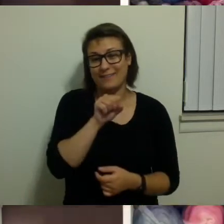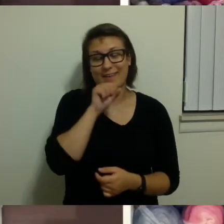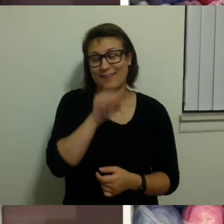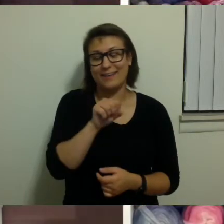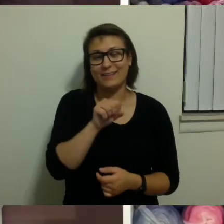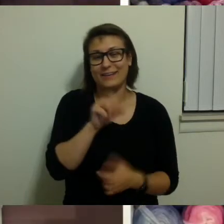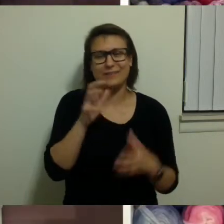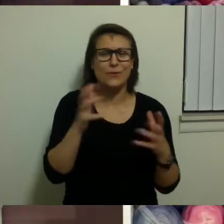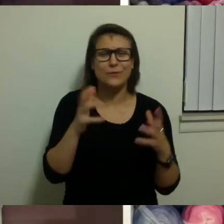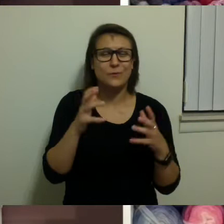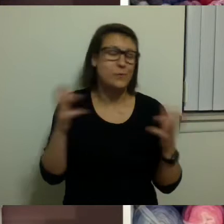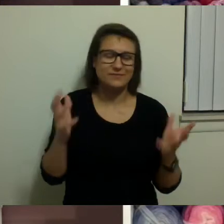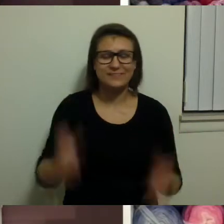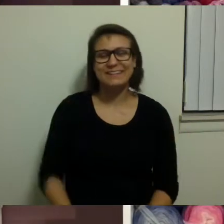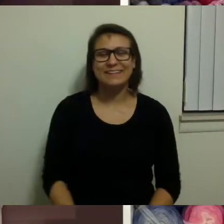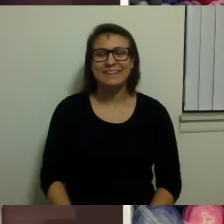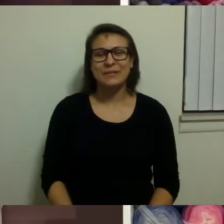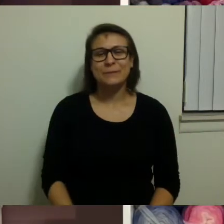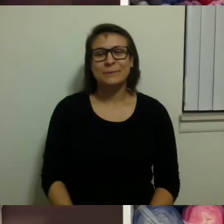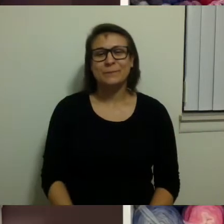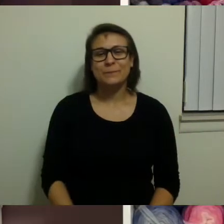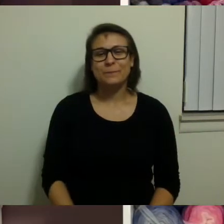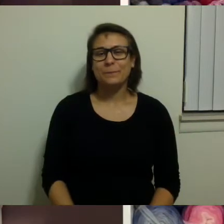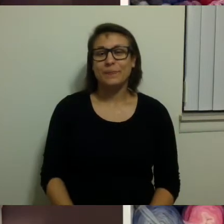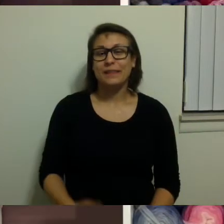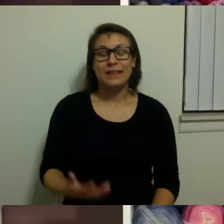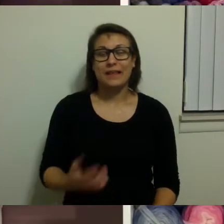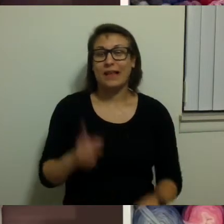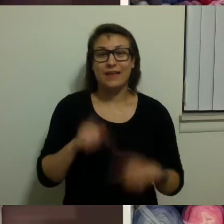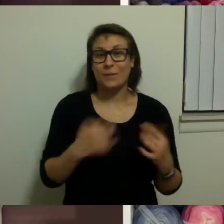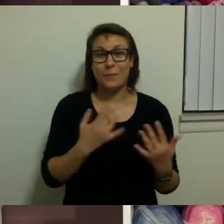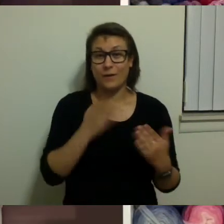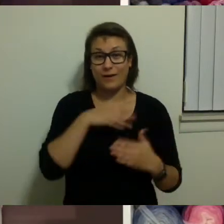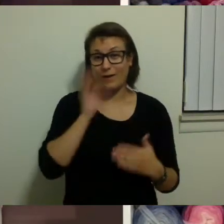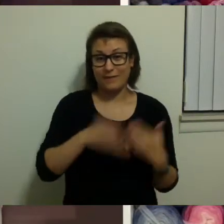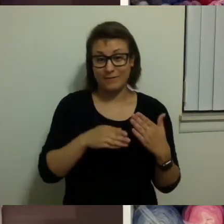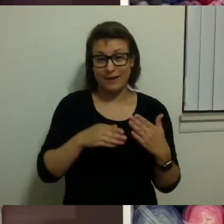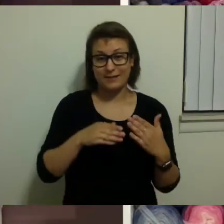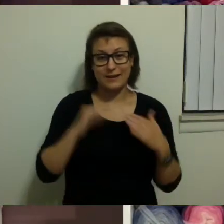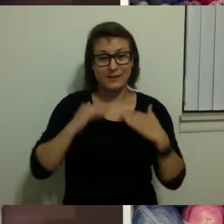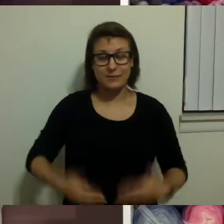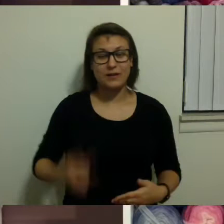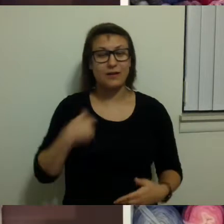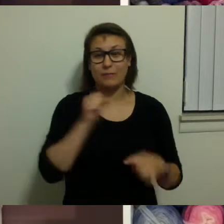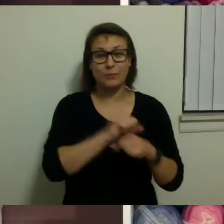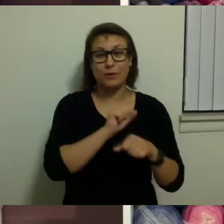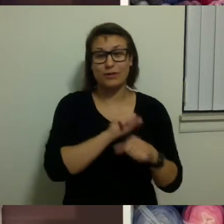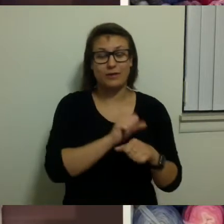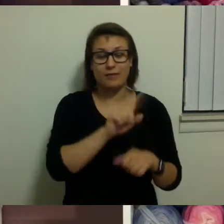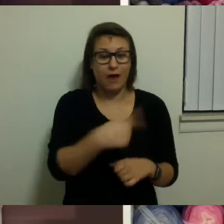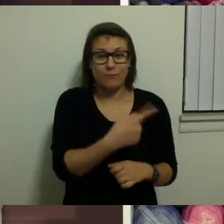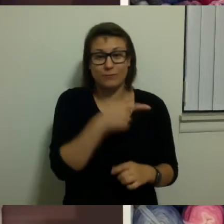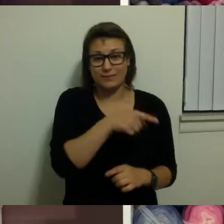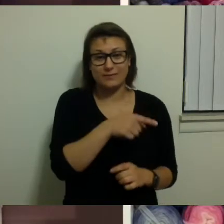I love it very, very, very, very much. So I cannot wait to be done with this sweater, and I've been working on it exclusively.